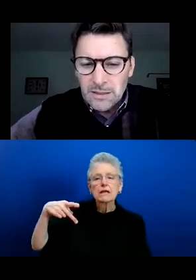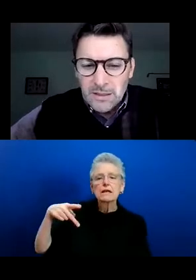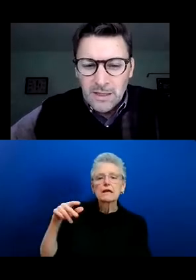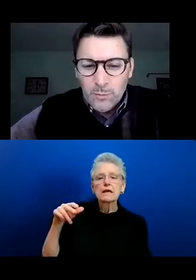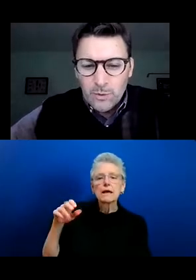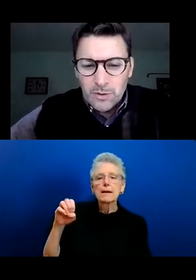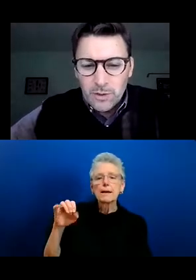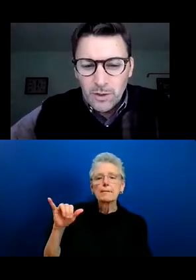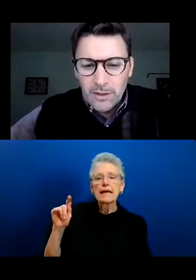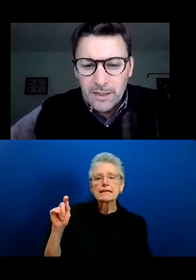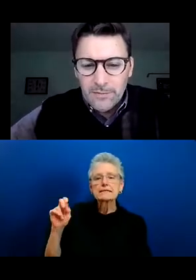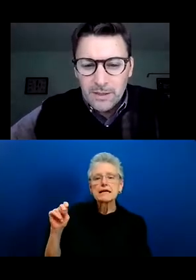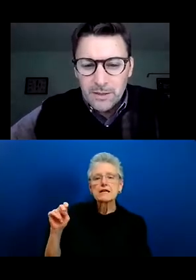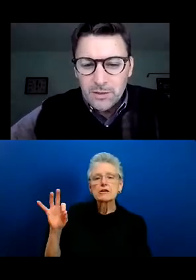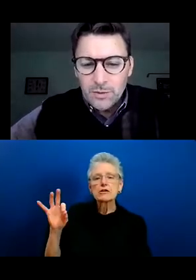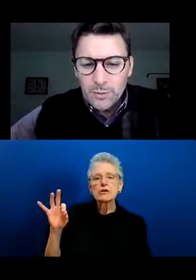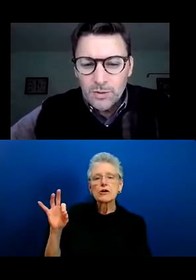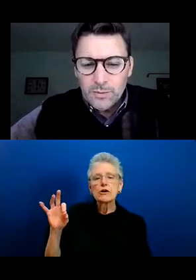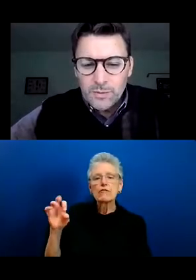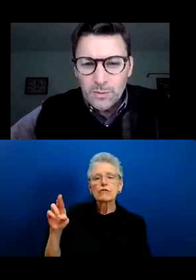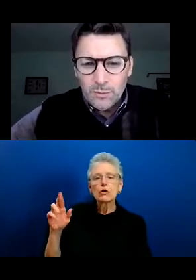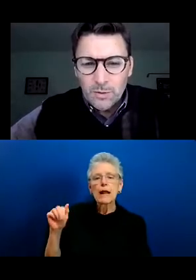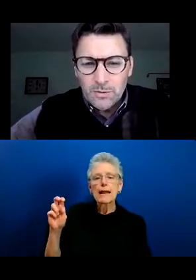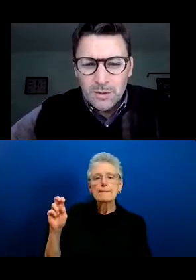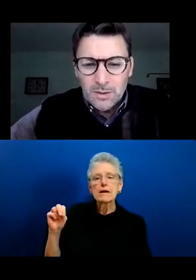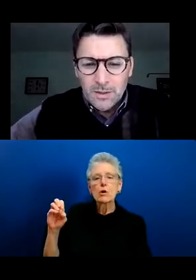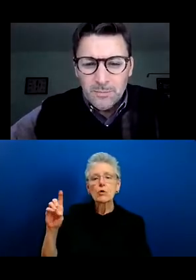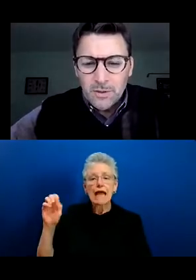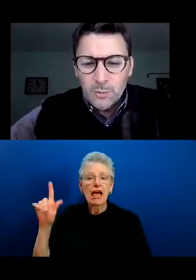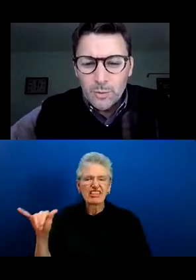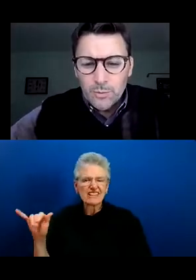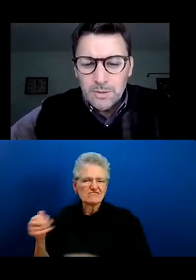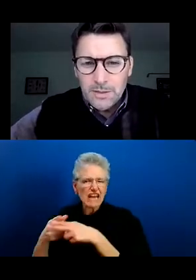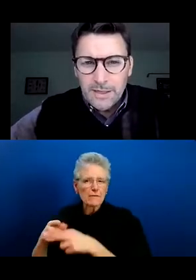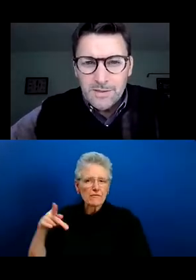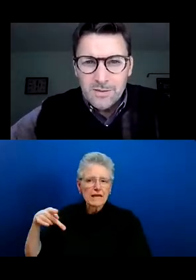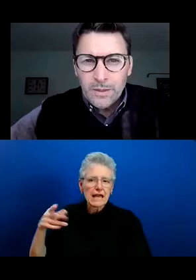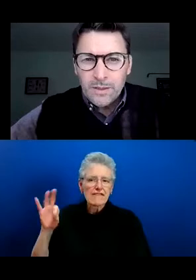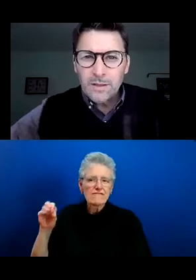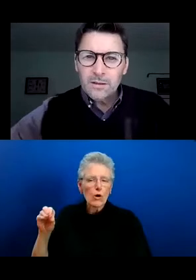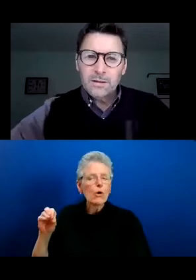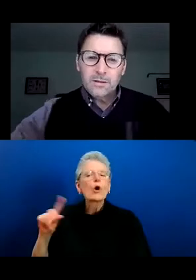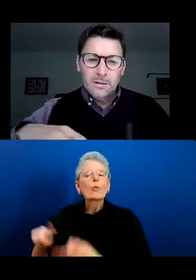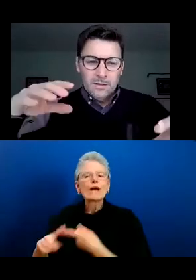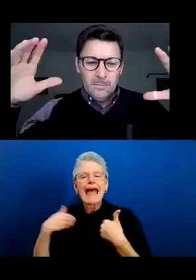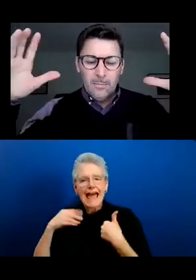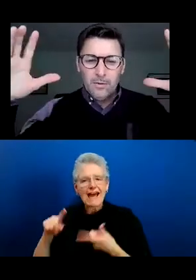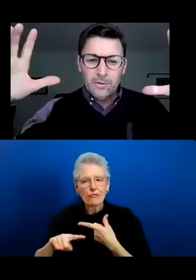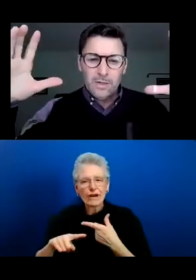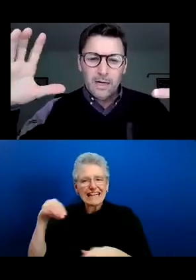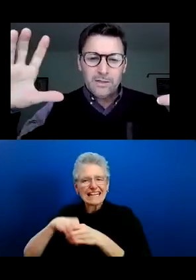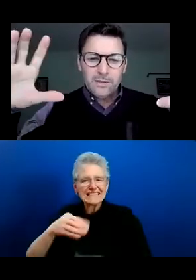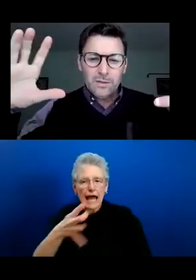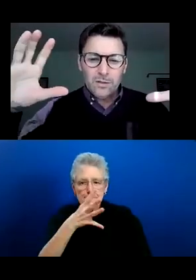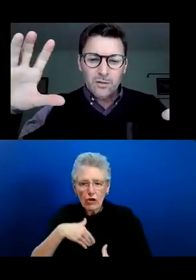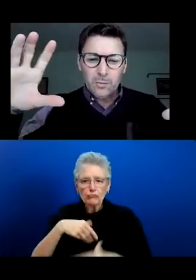ovale. And really, we all have that in utero. So when we're in the womb, that is the way that the